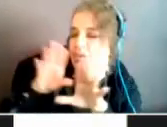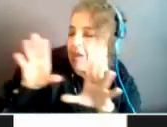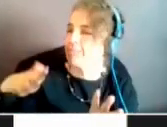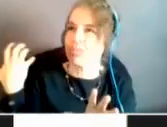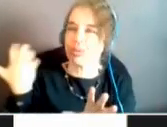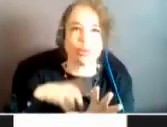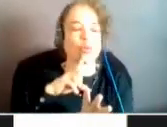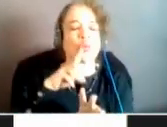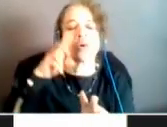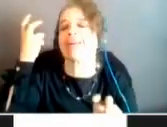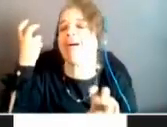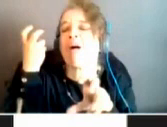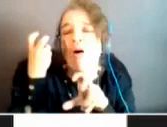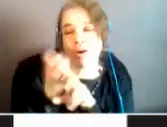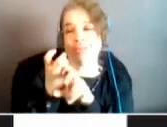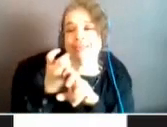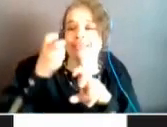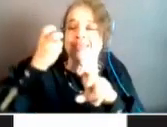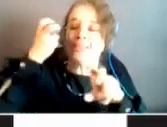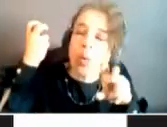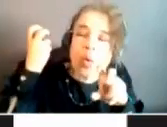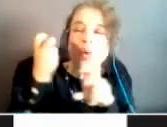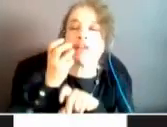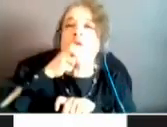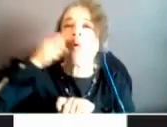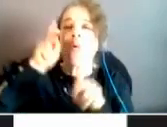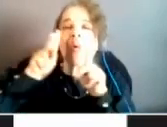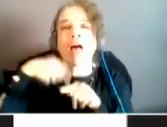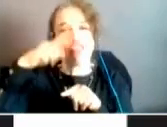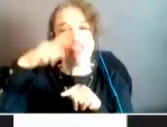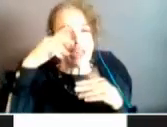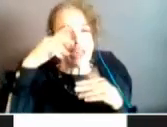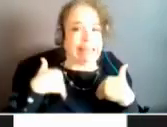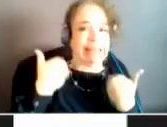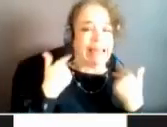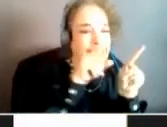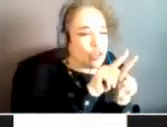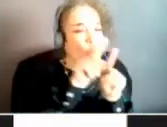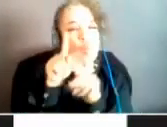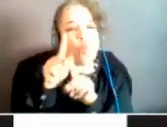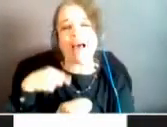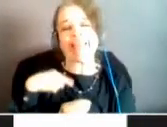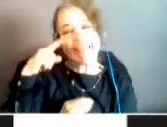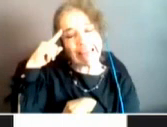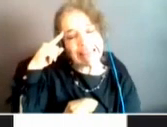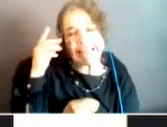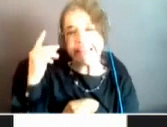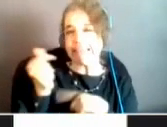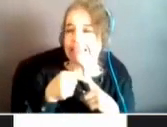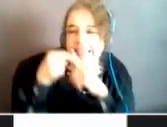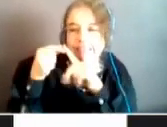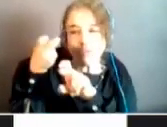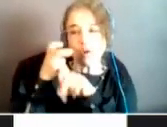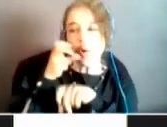really hard on older people, I think younger people as well, but I think it's been particularly hard